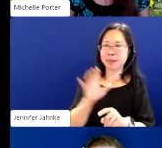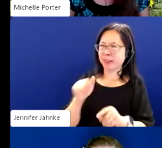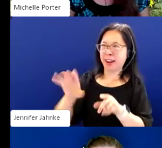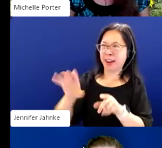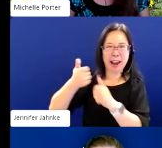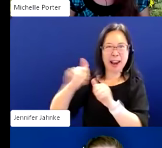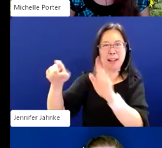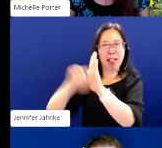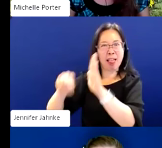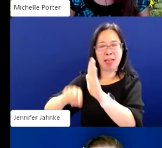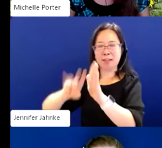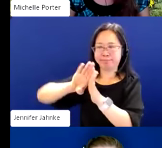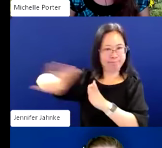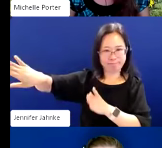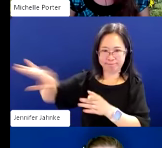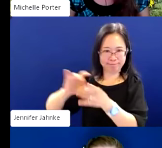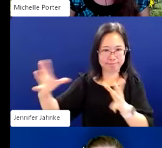messaging.